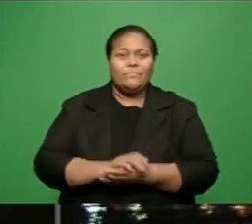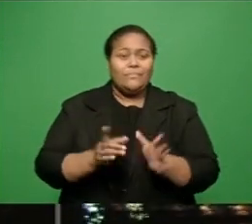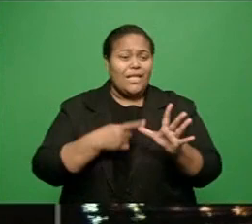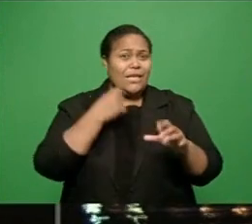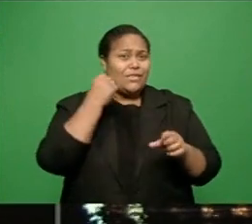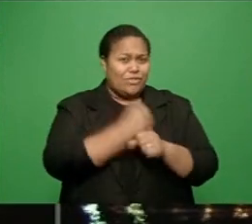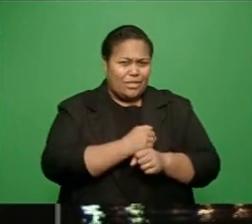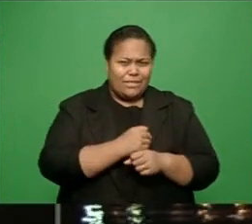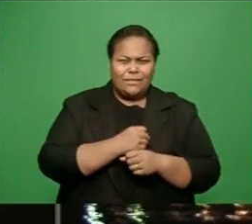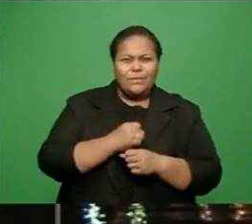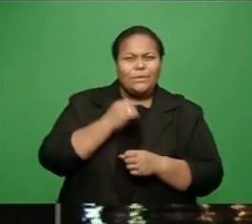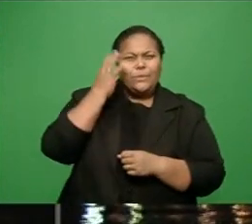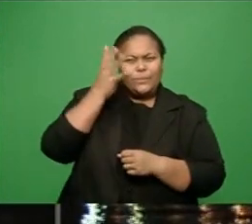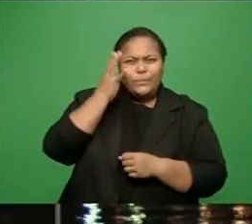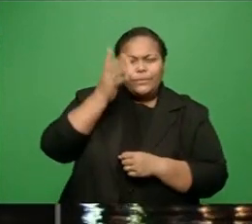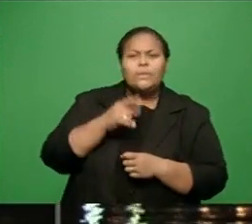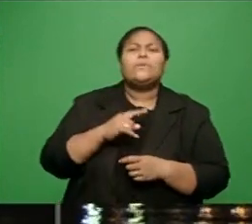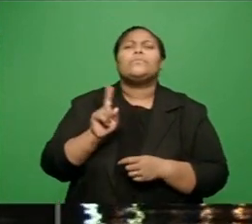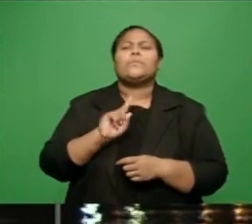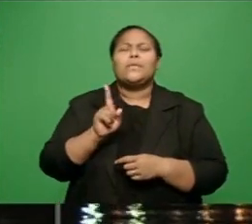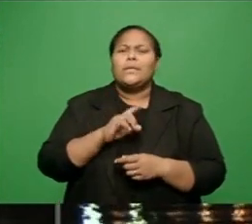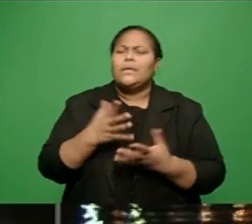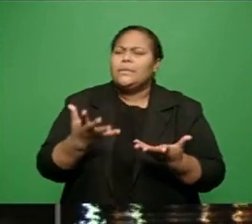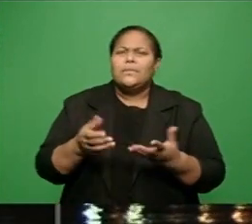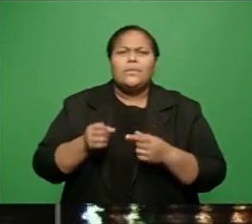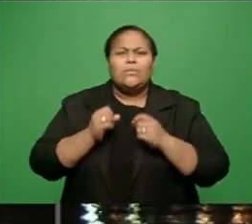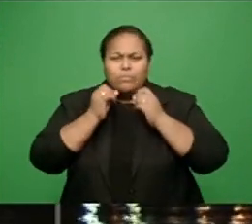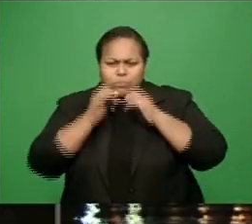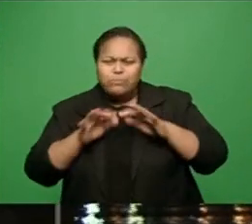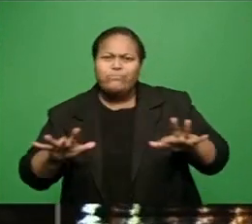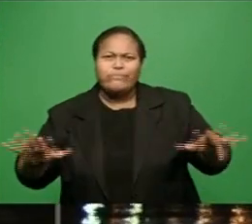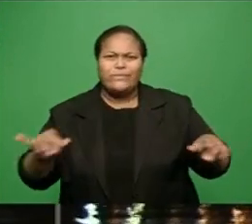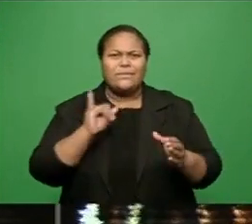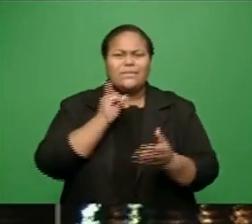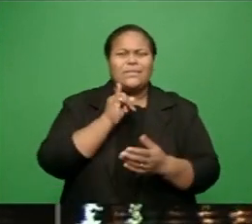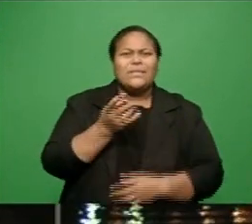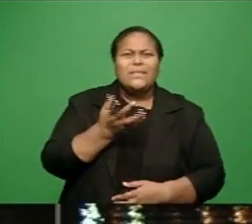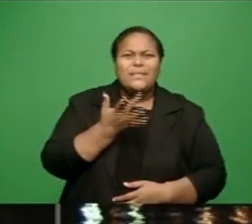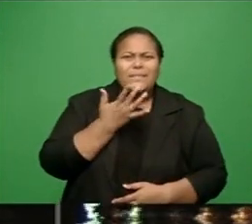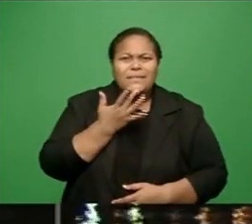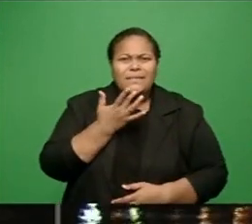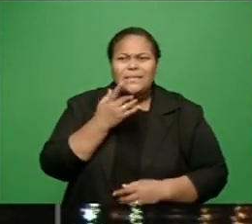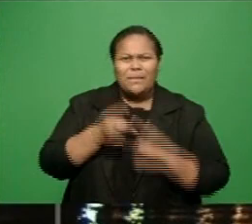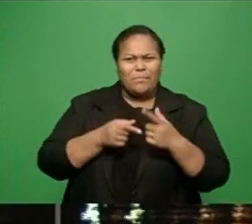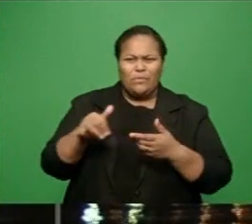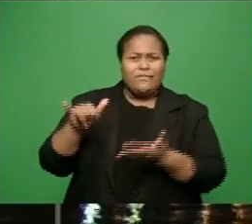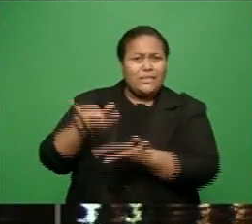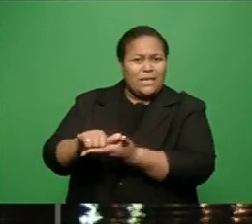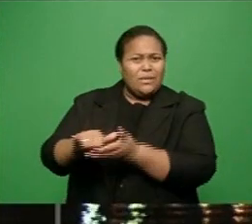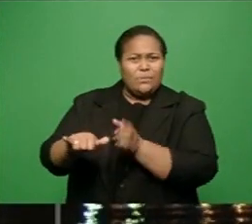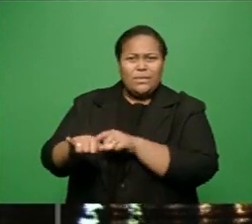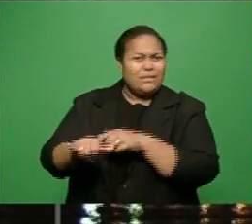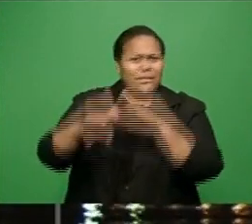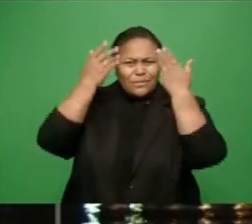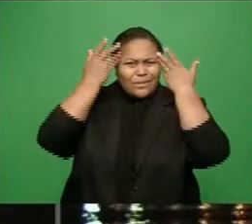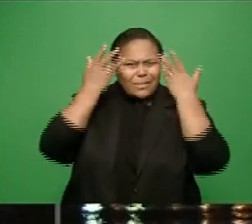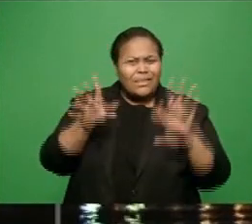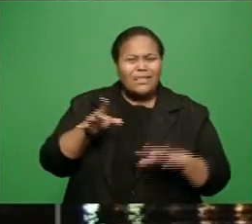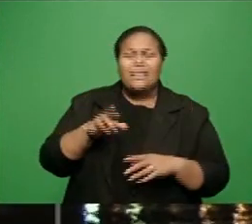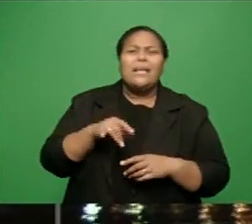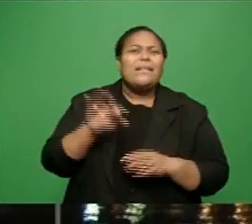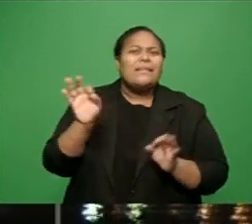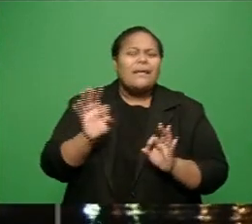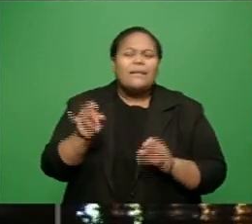that politicians and media outlets are spreading lies and claims about Fiji Airways with no understanding of how the aviation